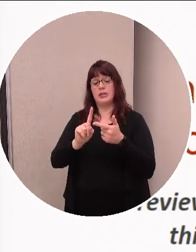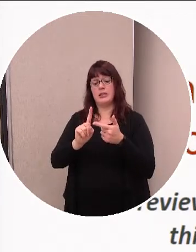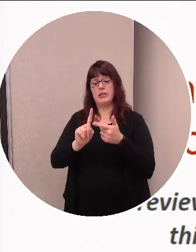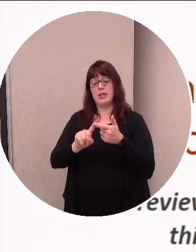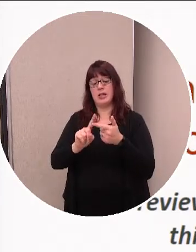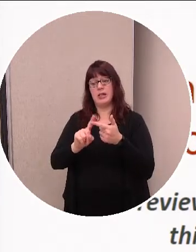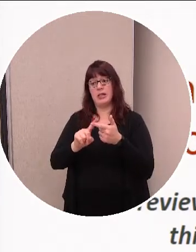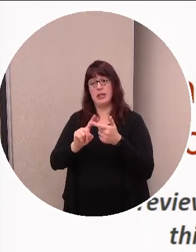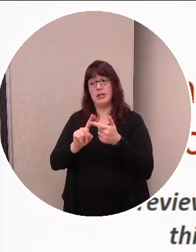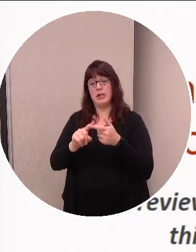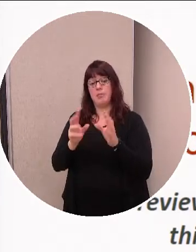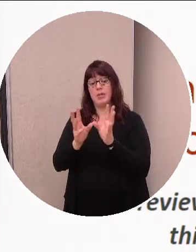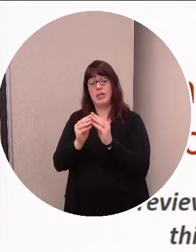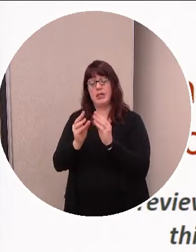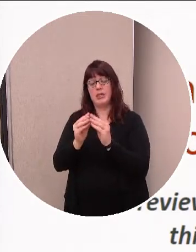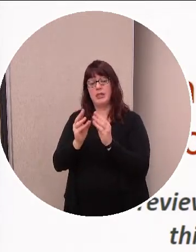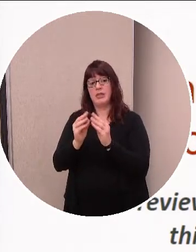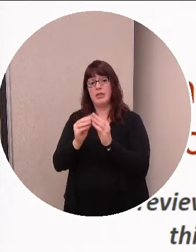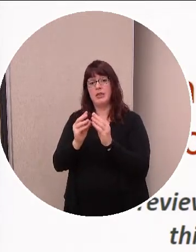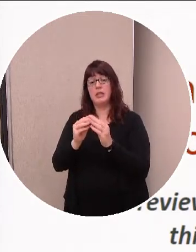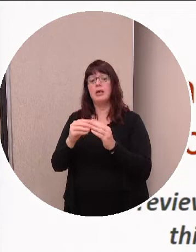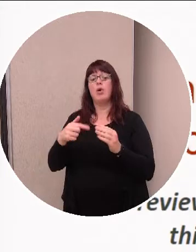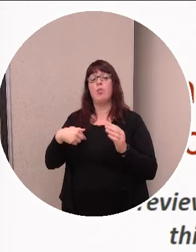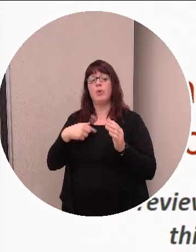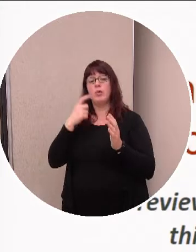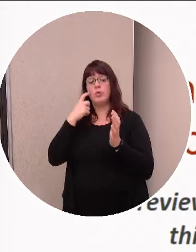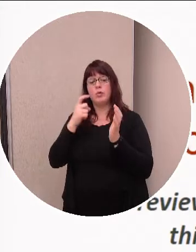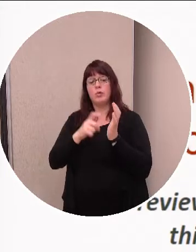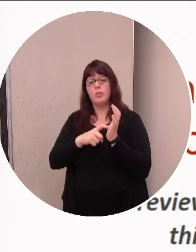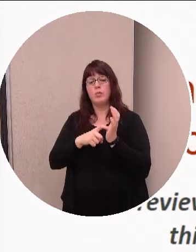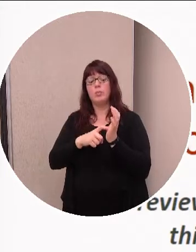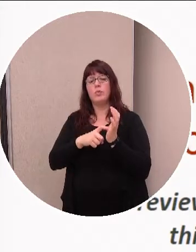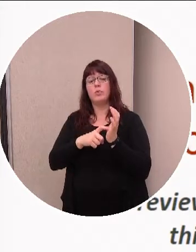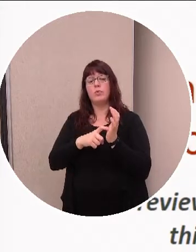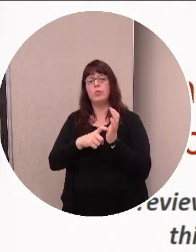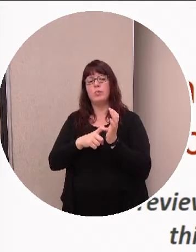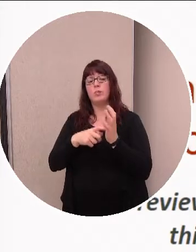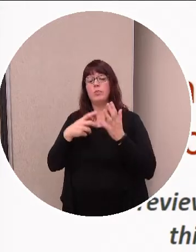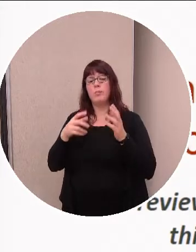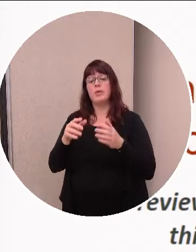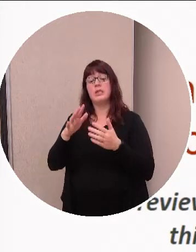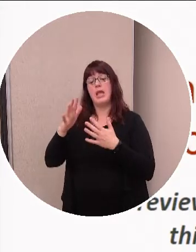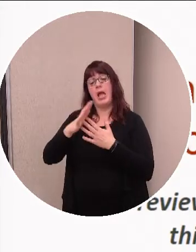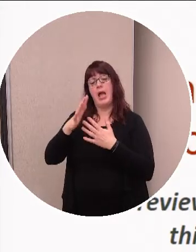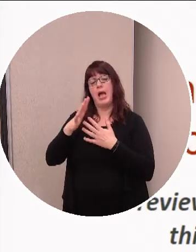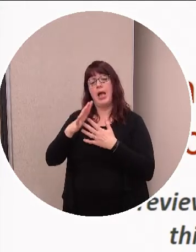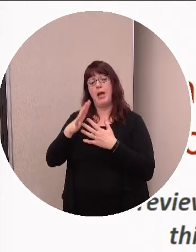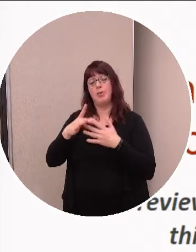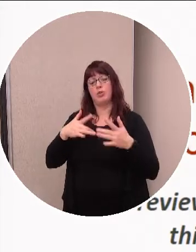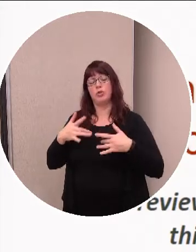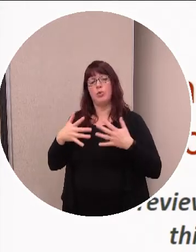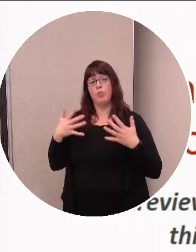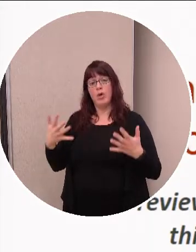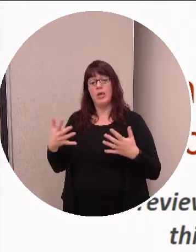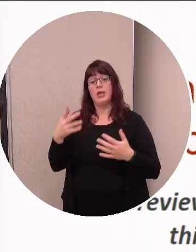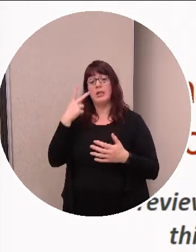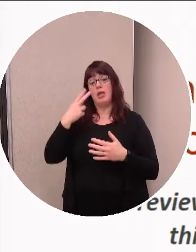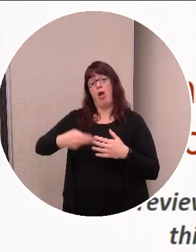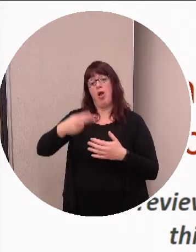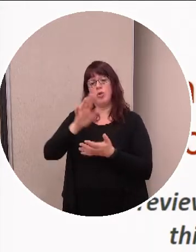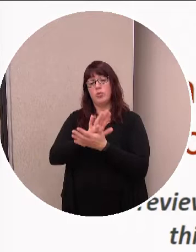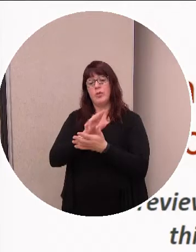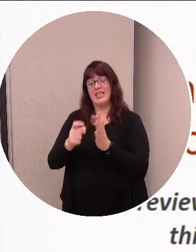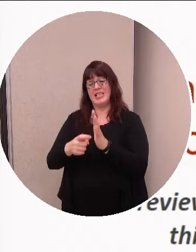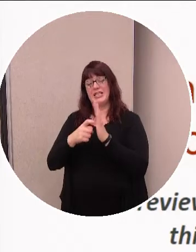consultation here. Of note, one of the main concerns was having a high school needed for